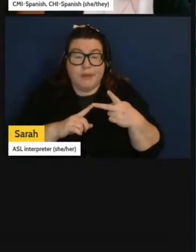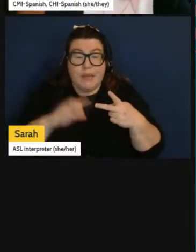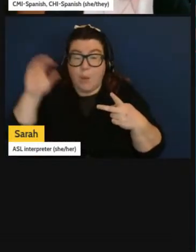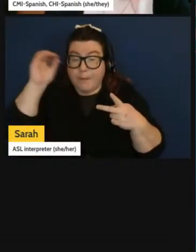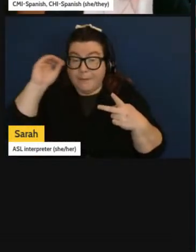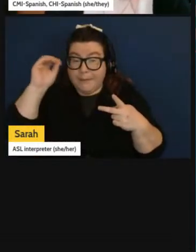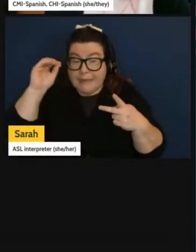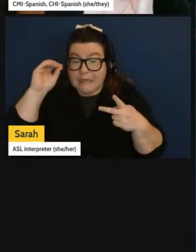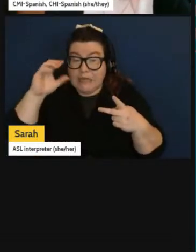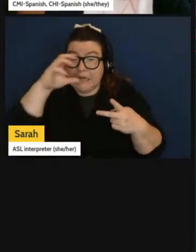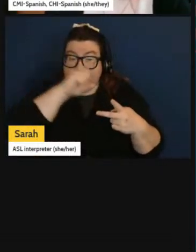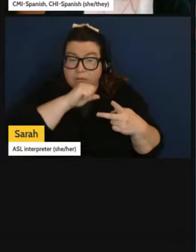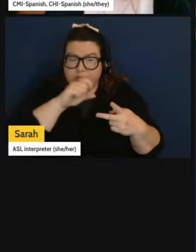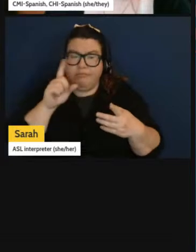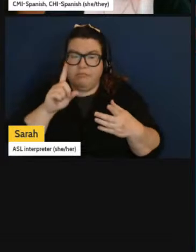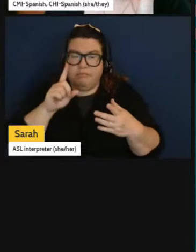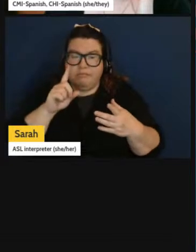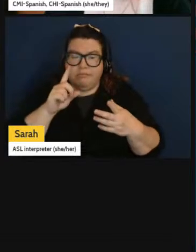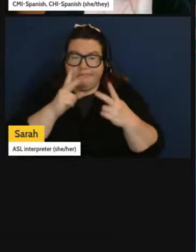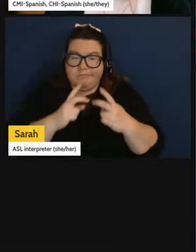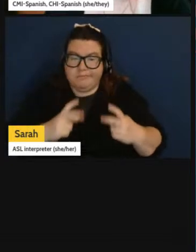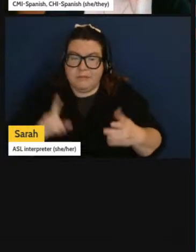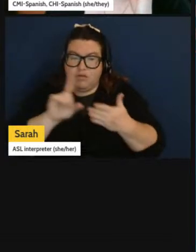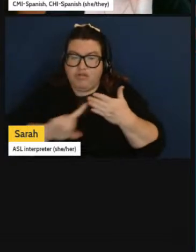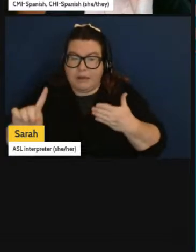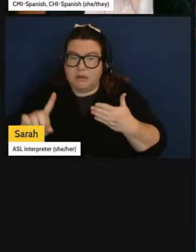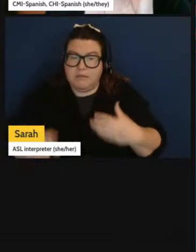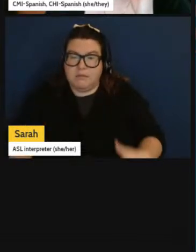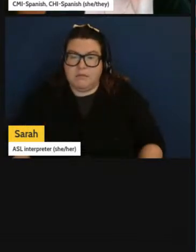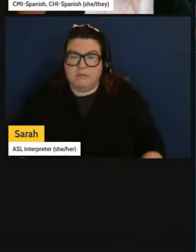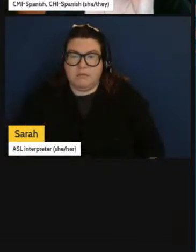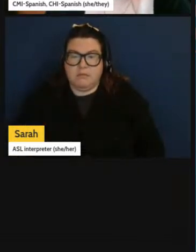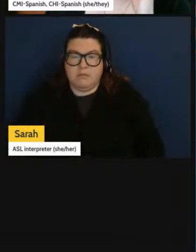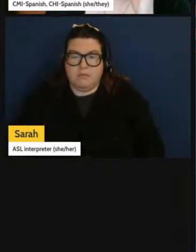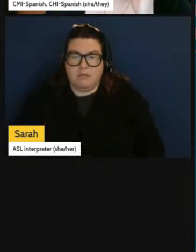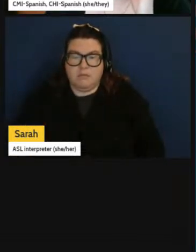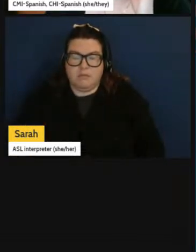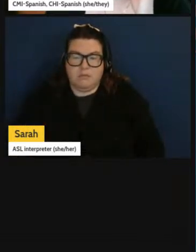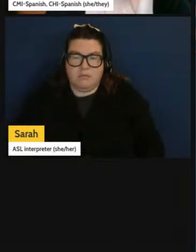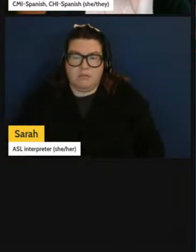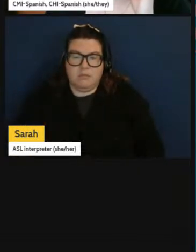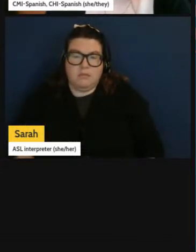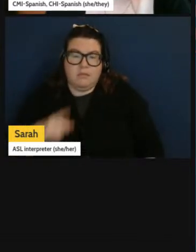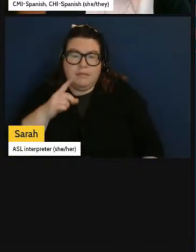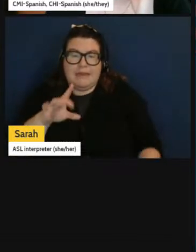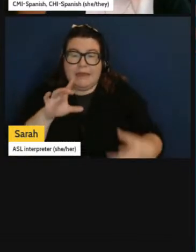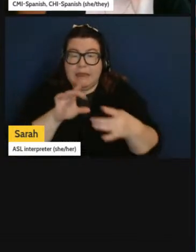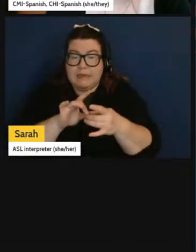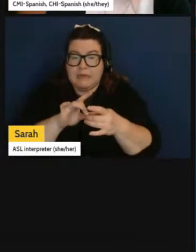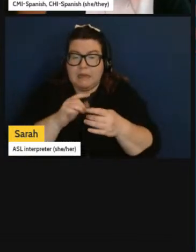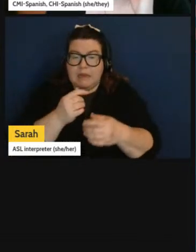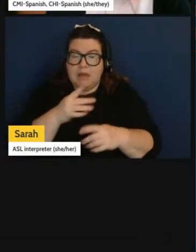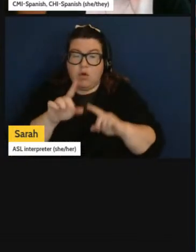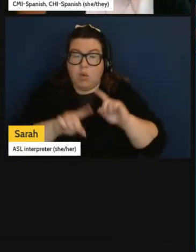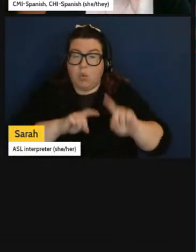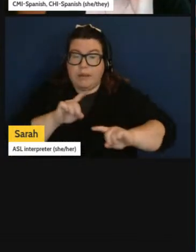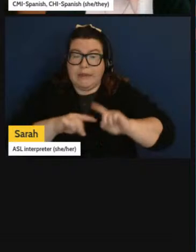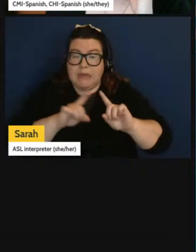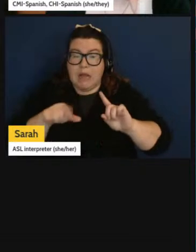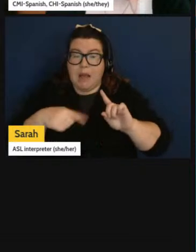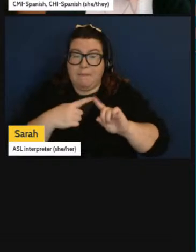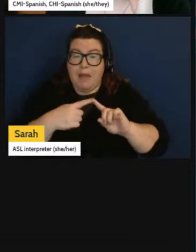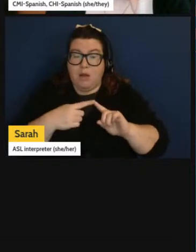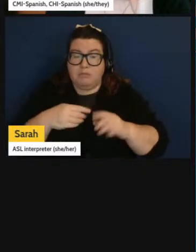and assumptions. So this link here is to it's a series of quizzes about implicit